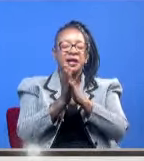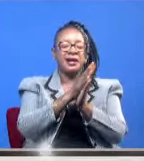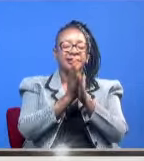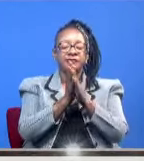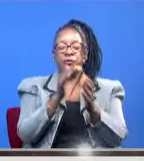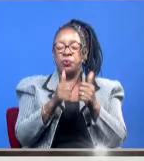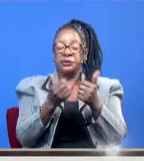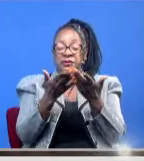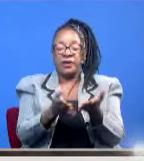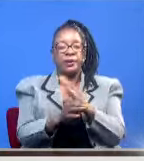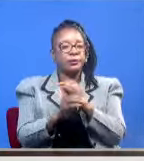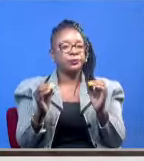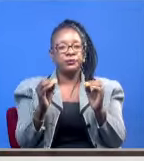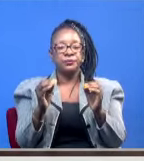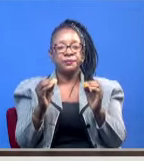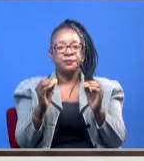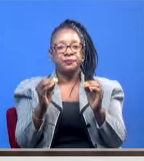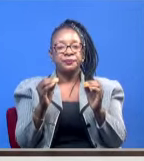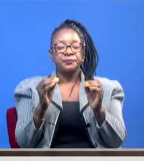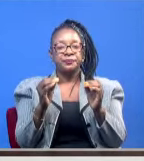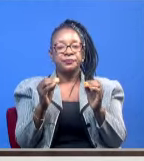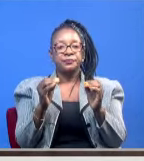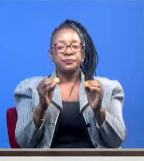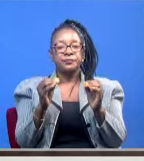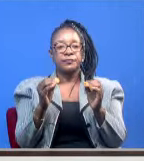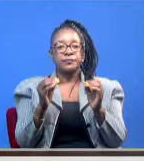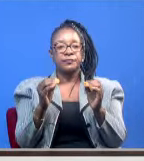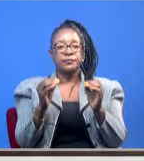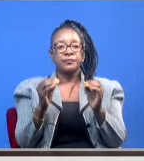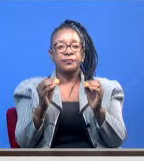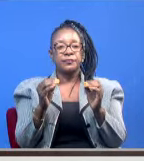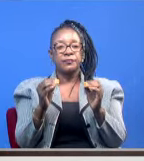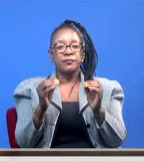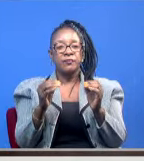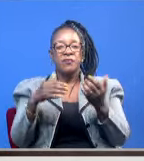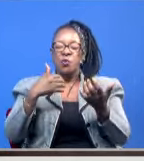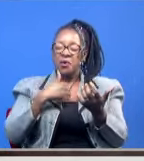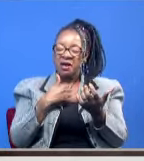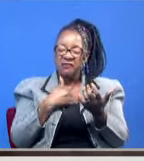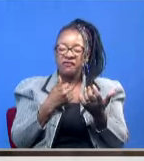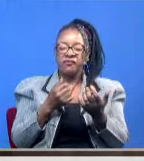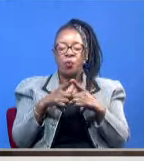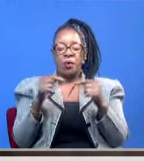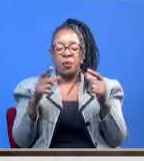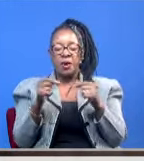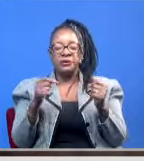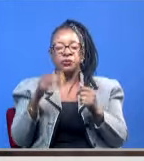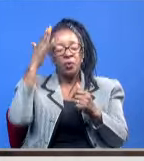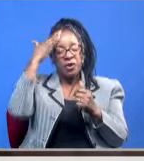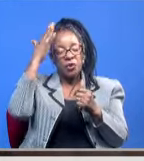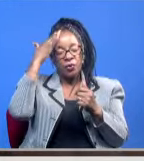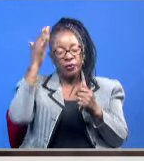exist. Kikuyu yetu ni kidogo. Tuko na vocabulary, tunajua mwathani awosho,